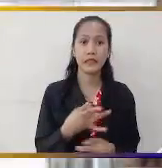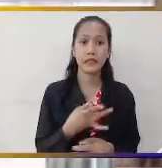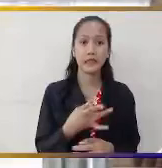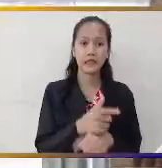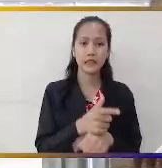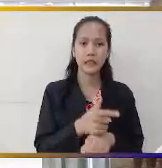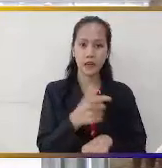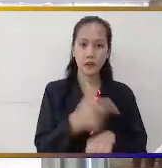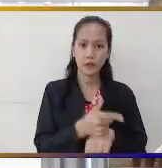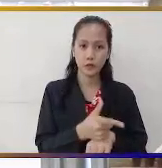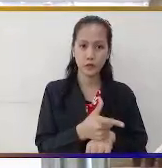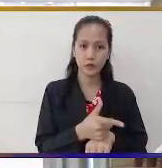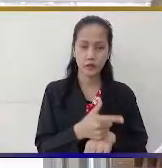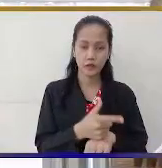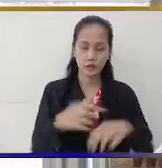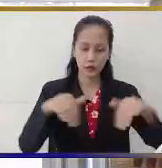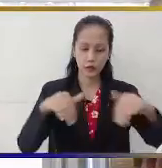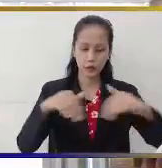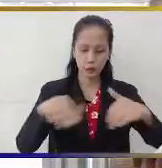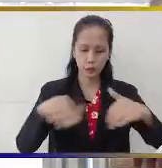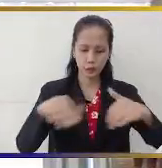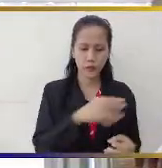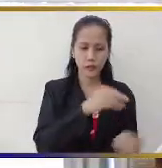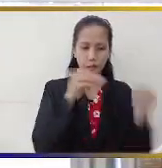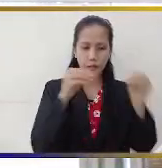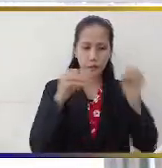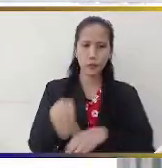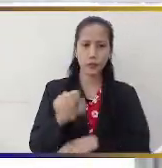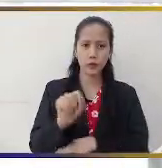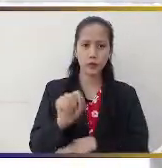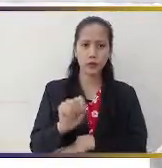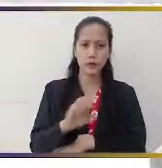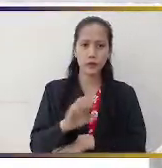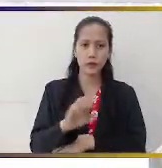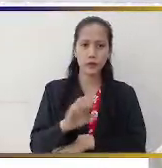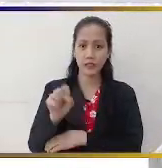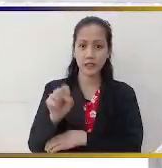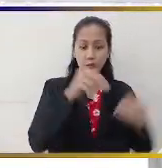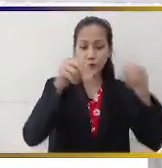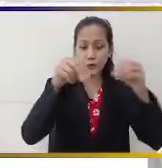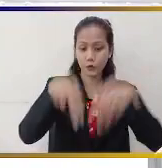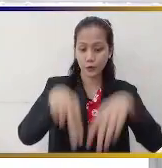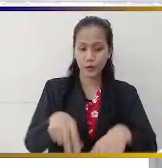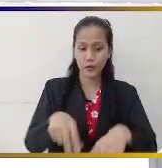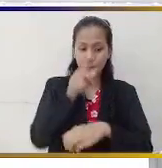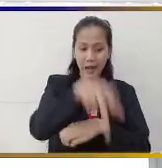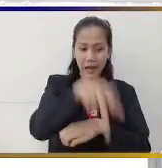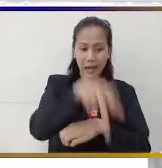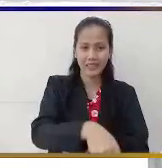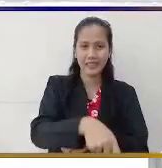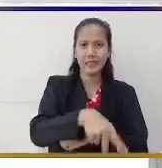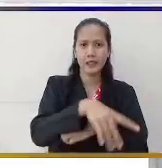happens? Something grows. It's called a plant.